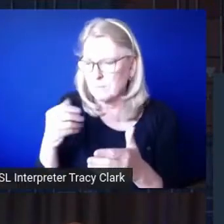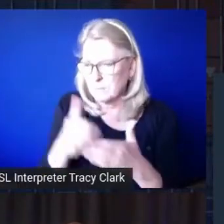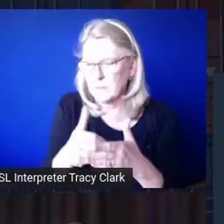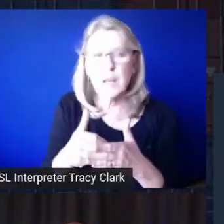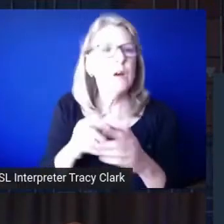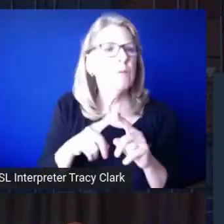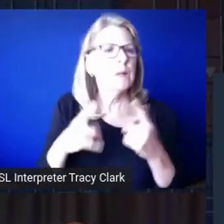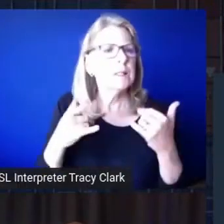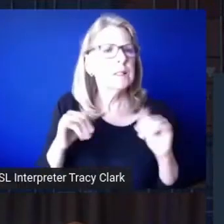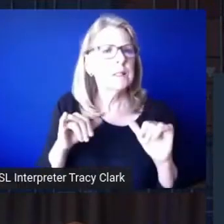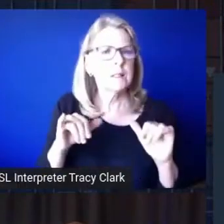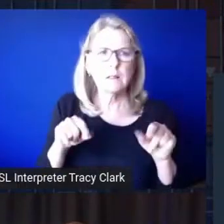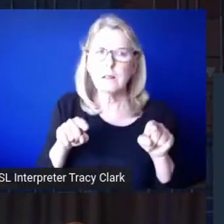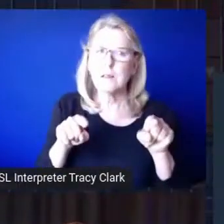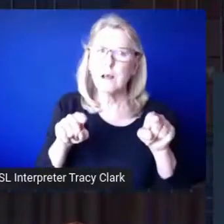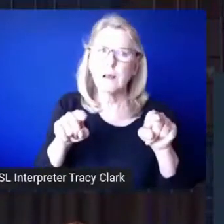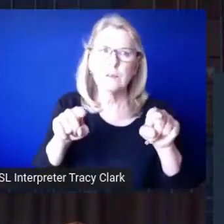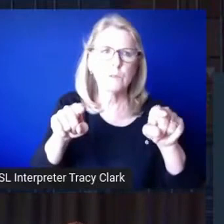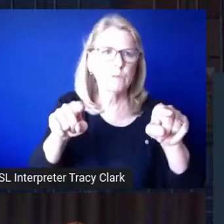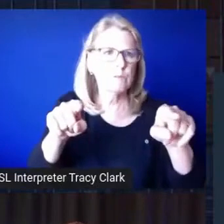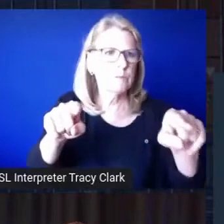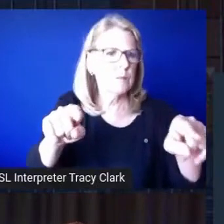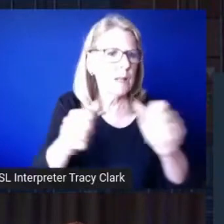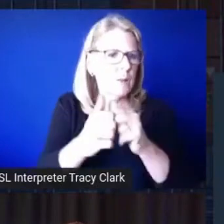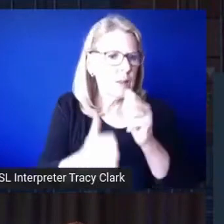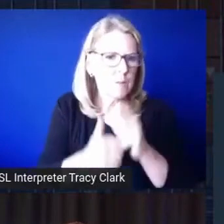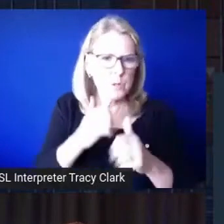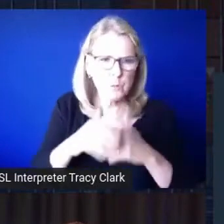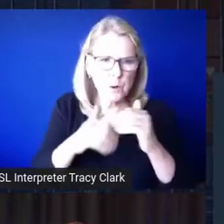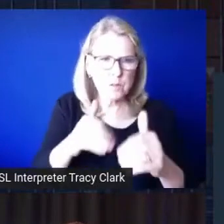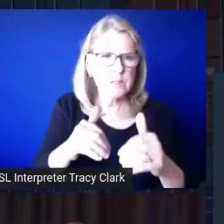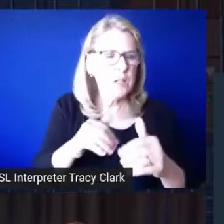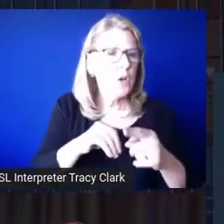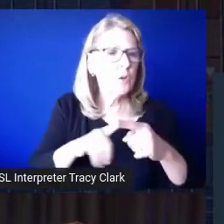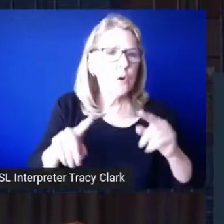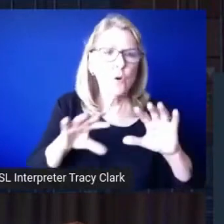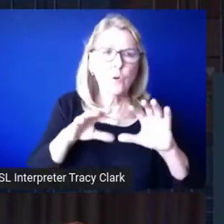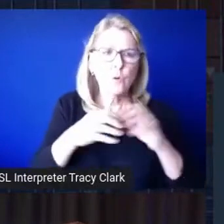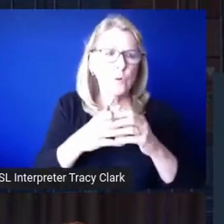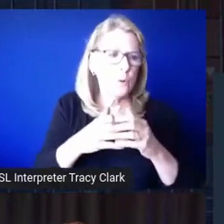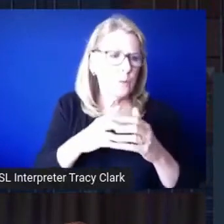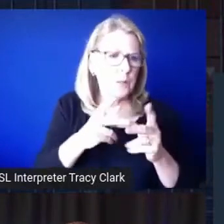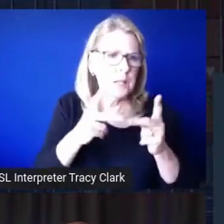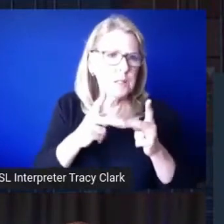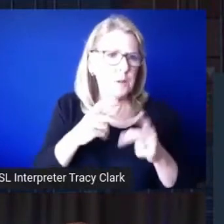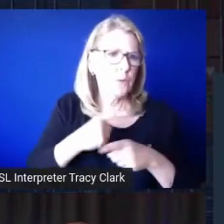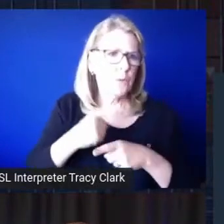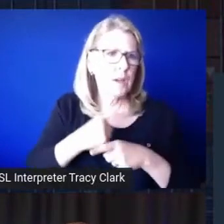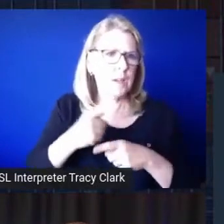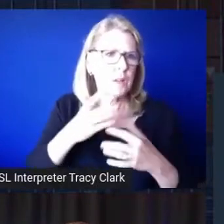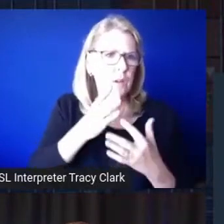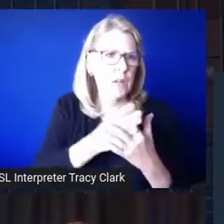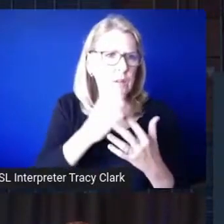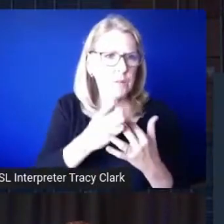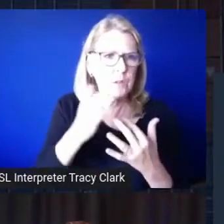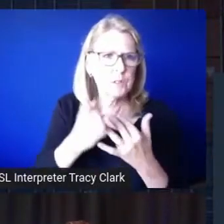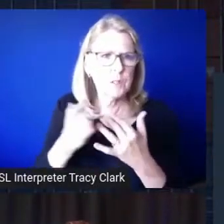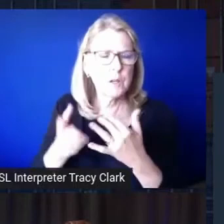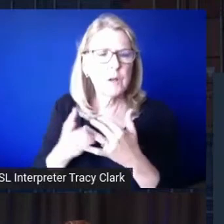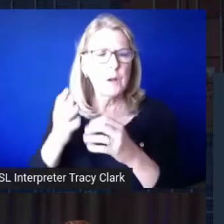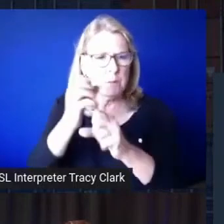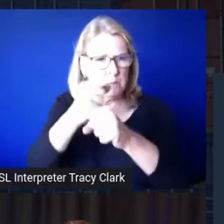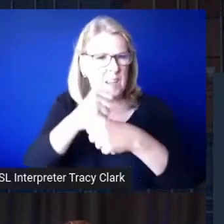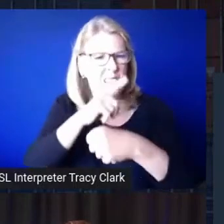today. Node group replacement at regular intervals, making sure you're always on that latest version. It's just, we've added one level